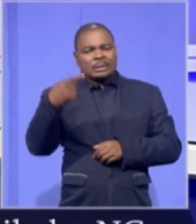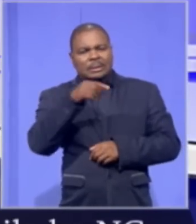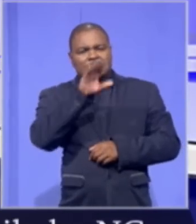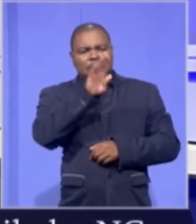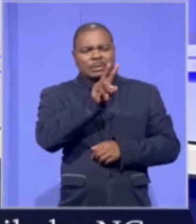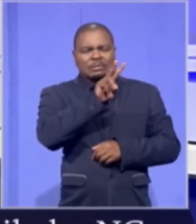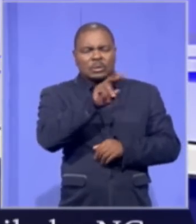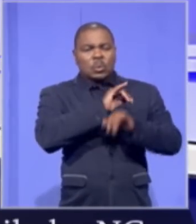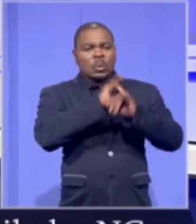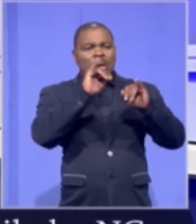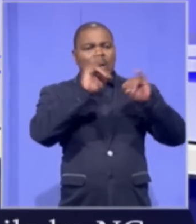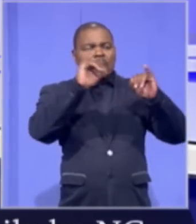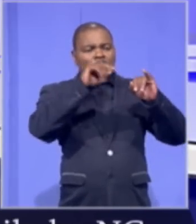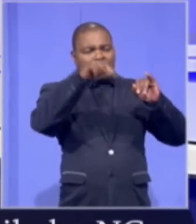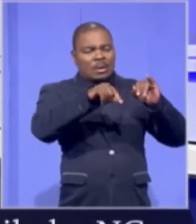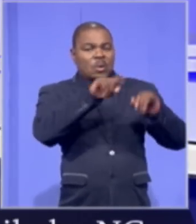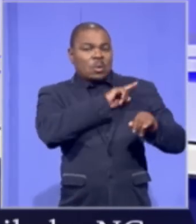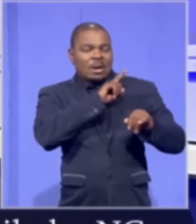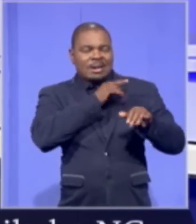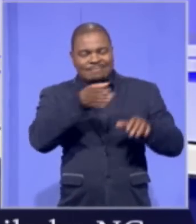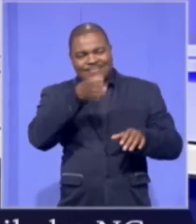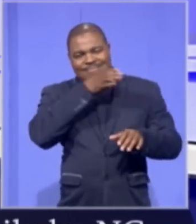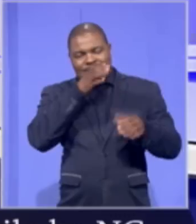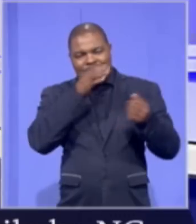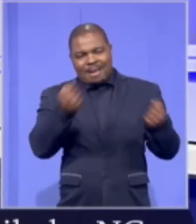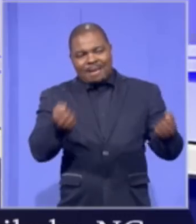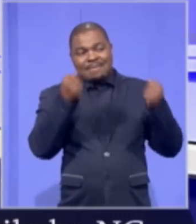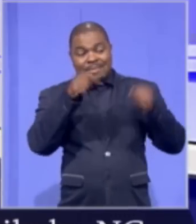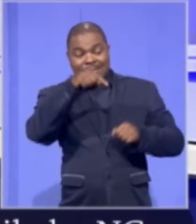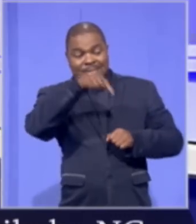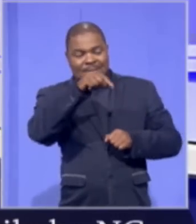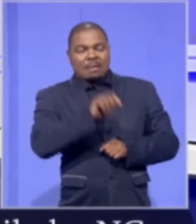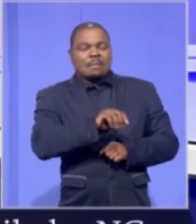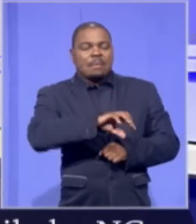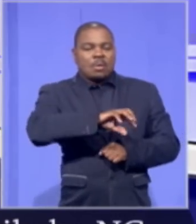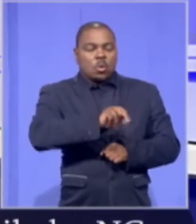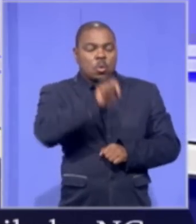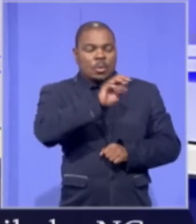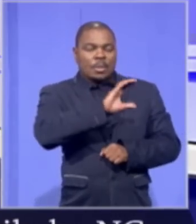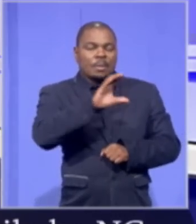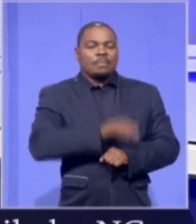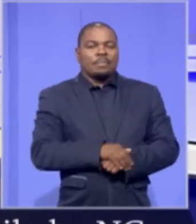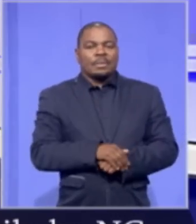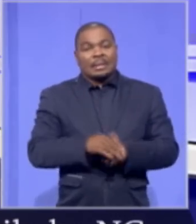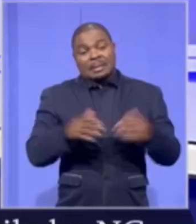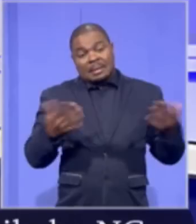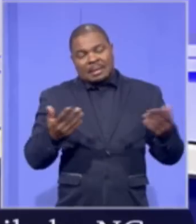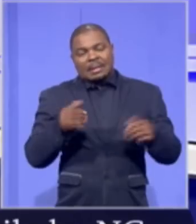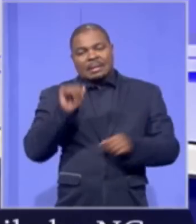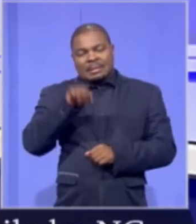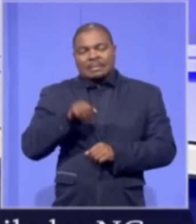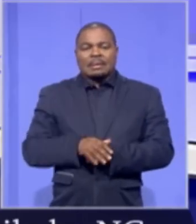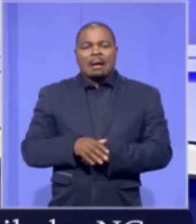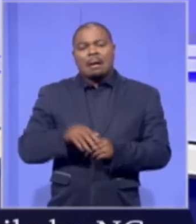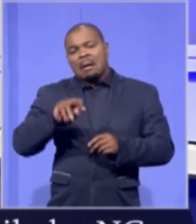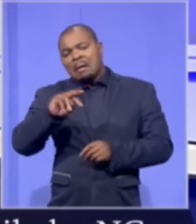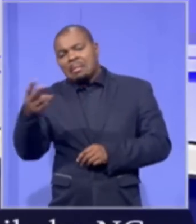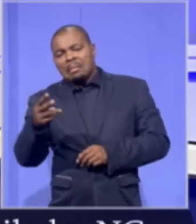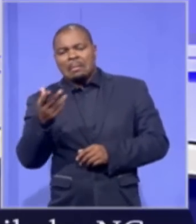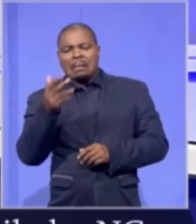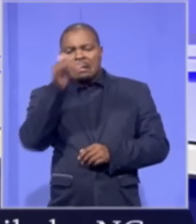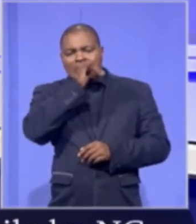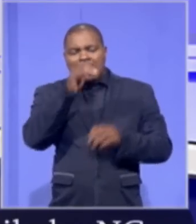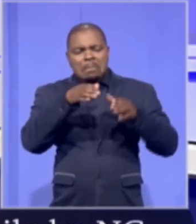malapeng ka lebaka la tšhomišompe ya madila ka profenseng. Go sa kgathalege ka dikoketšego tša melato ye mengwe ya